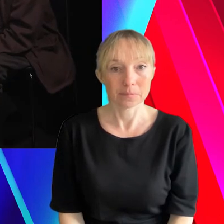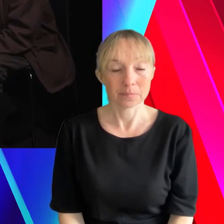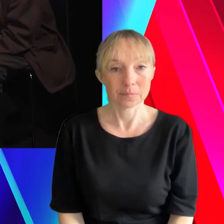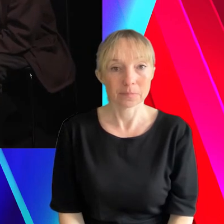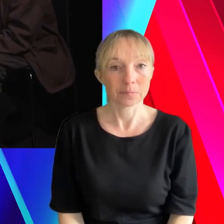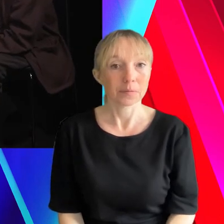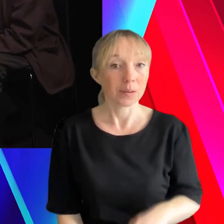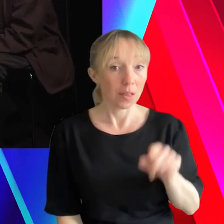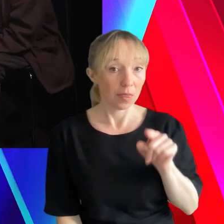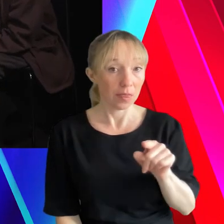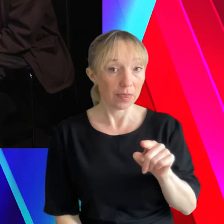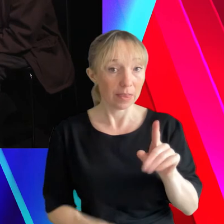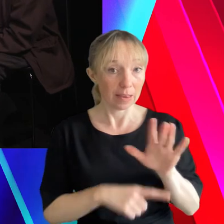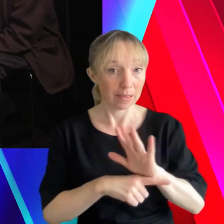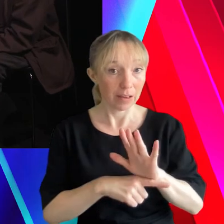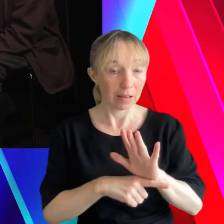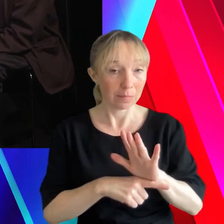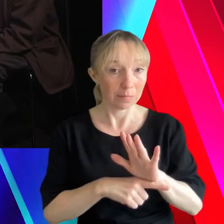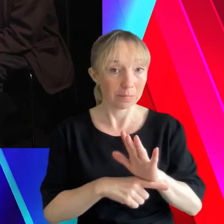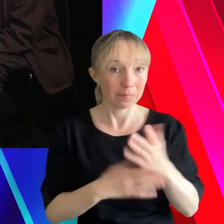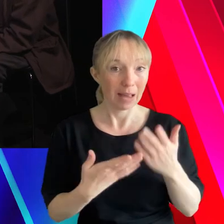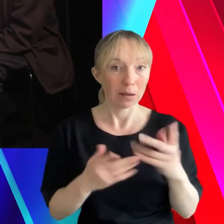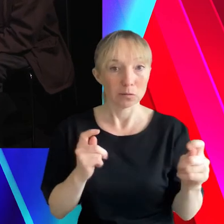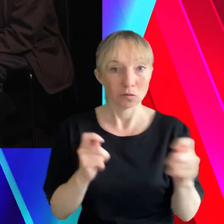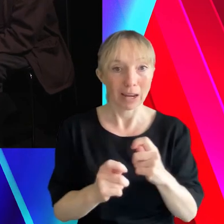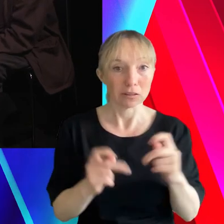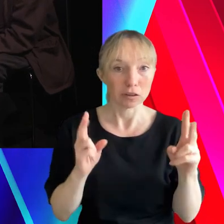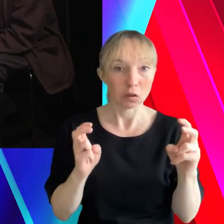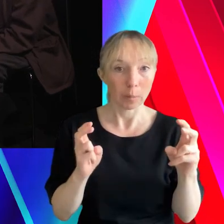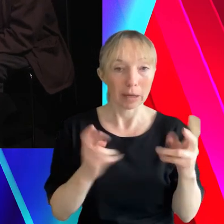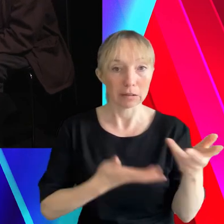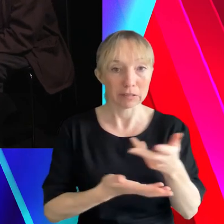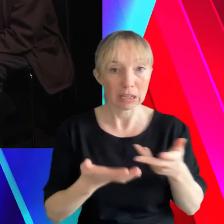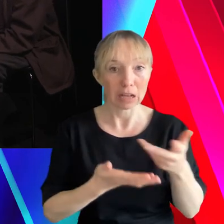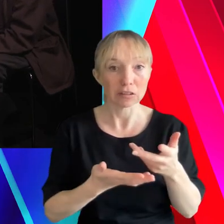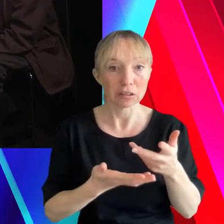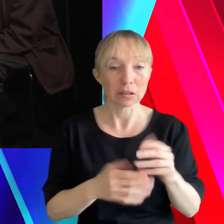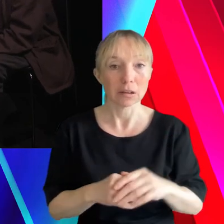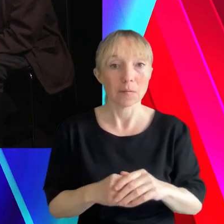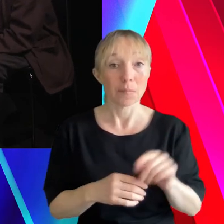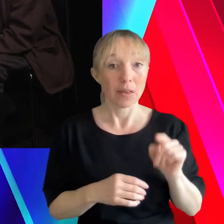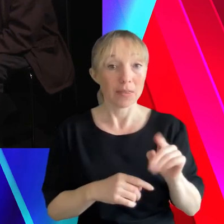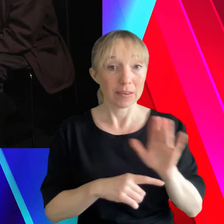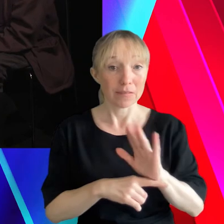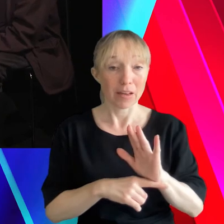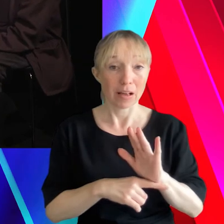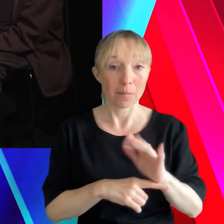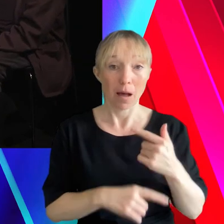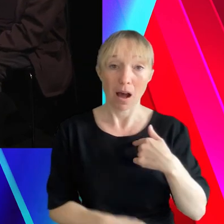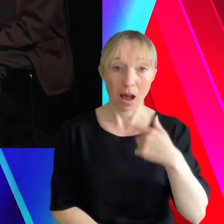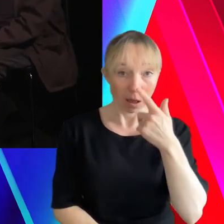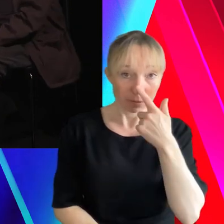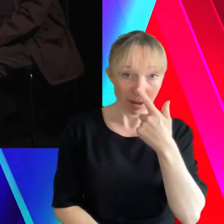Now this is the film, just to change the subject a bit, this is the film which I had the